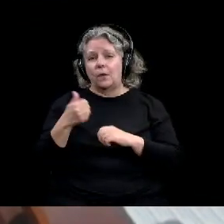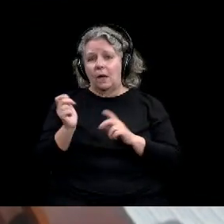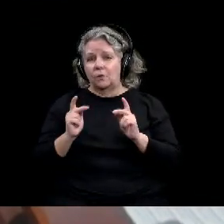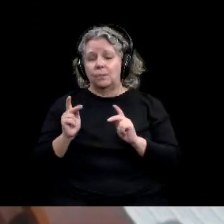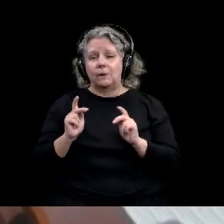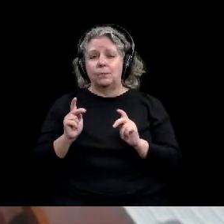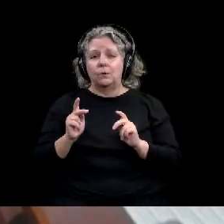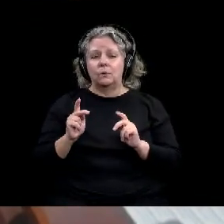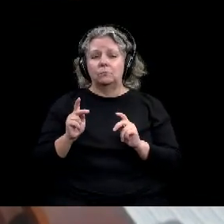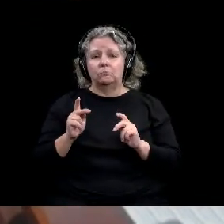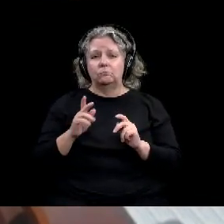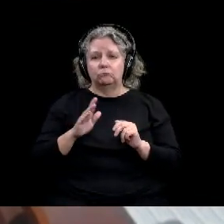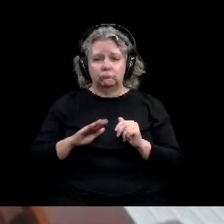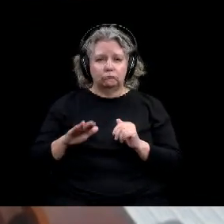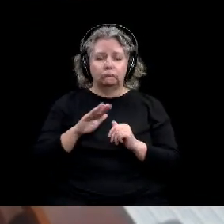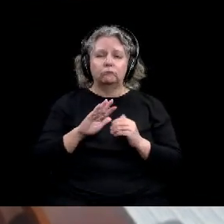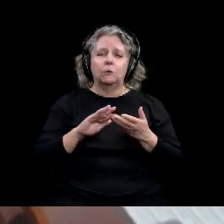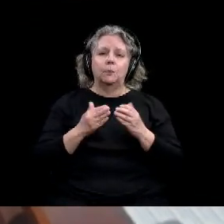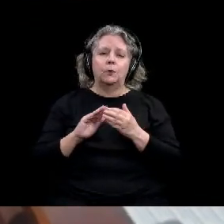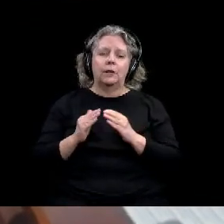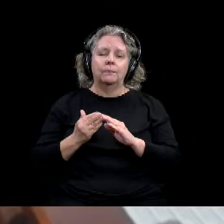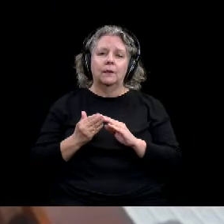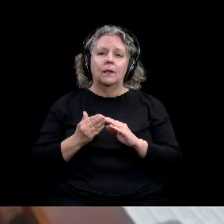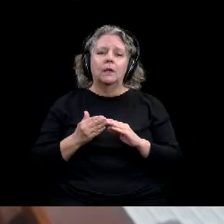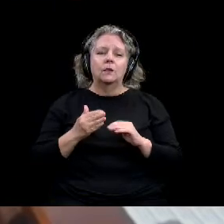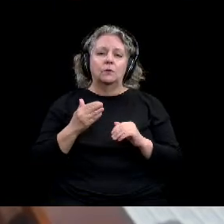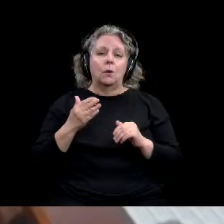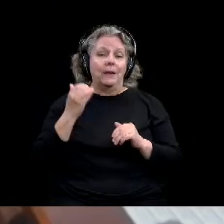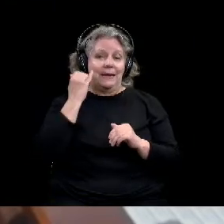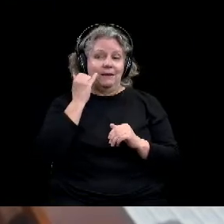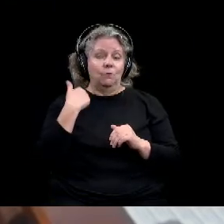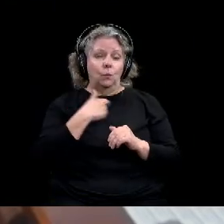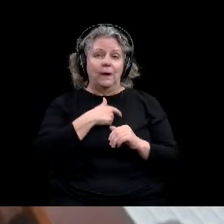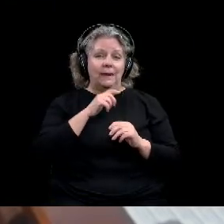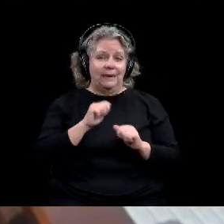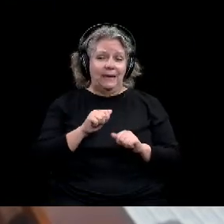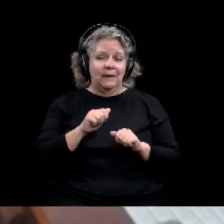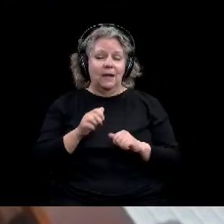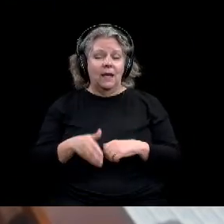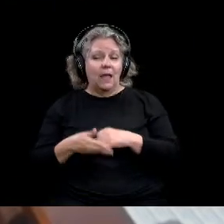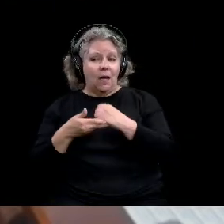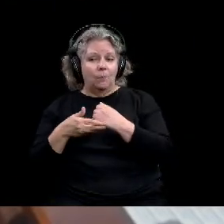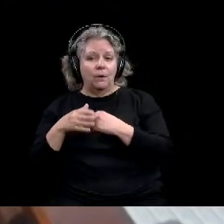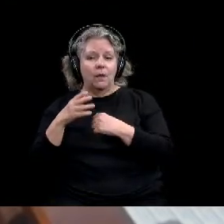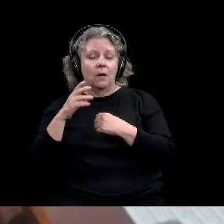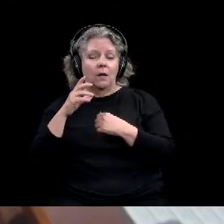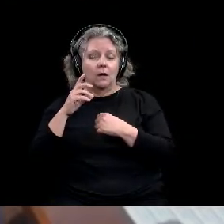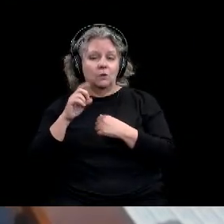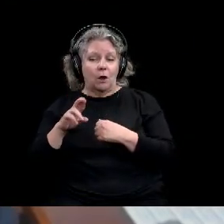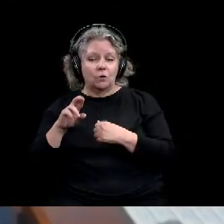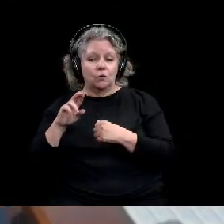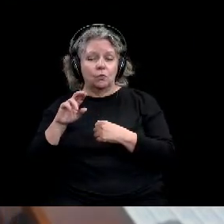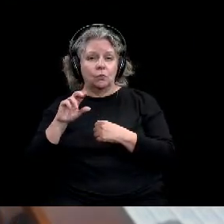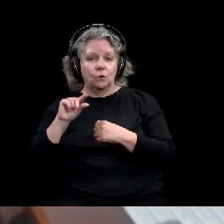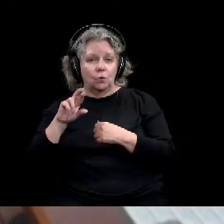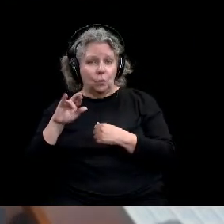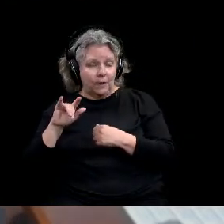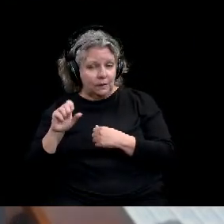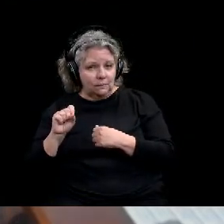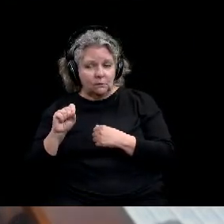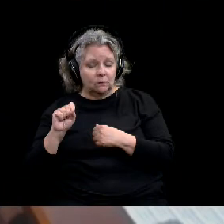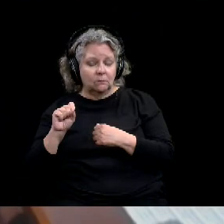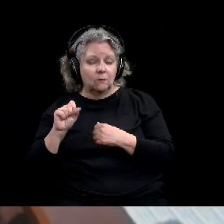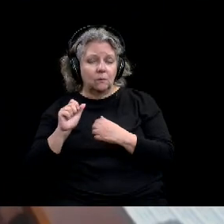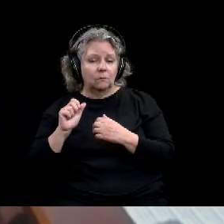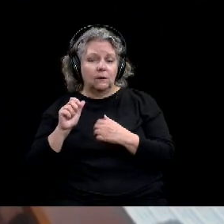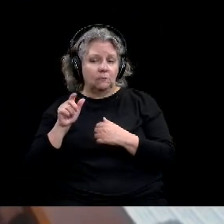some vaccine doses, we will do so. We are also, as Judge Felton pointed out,